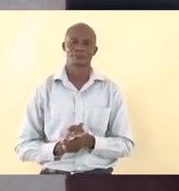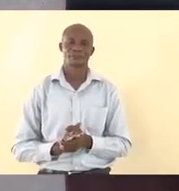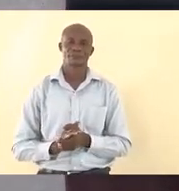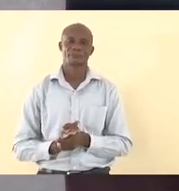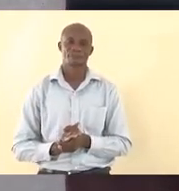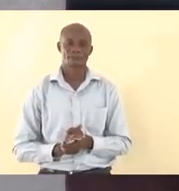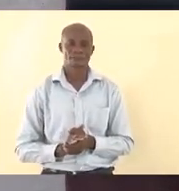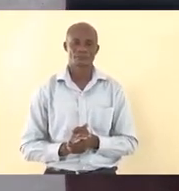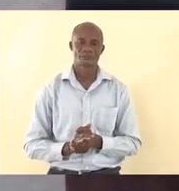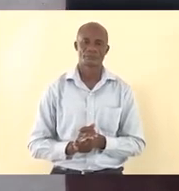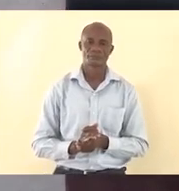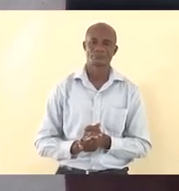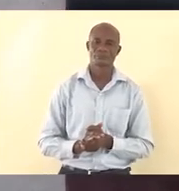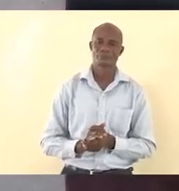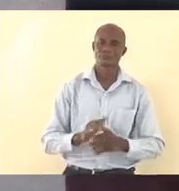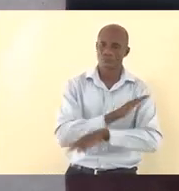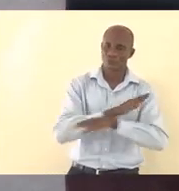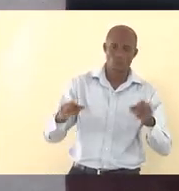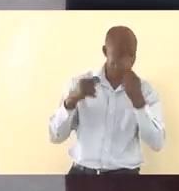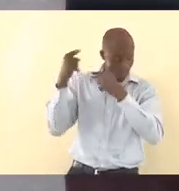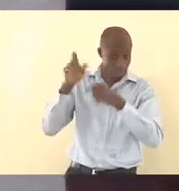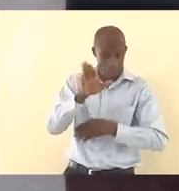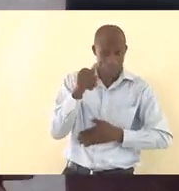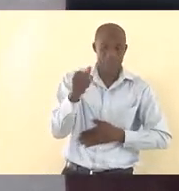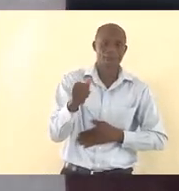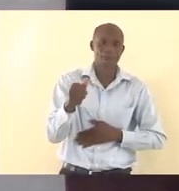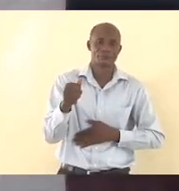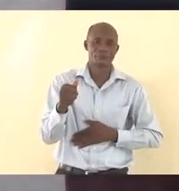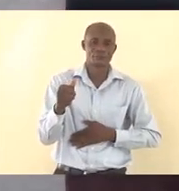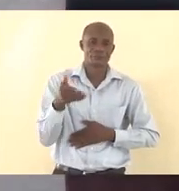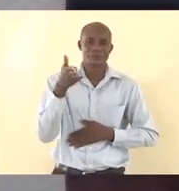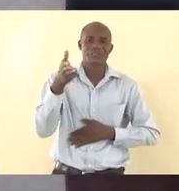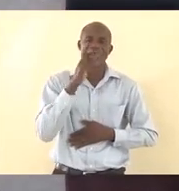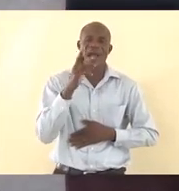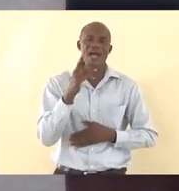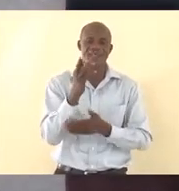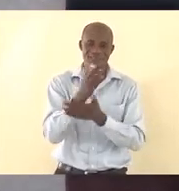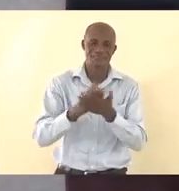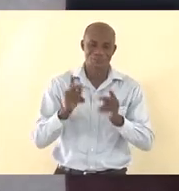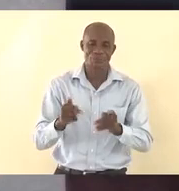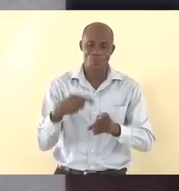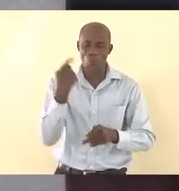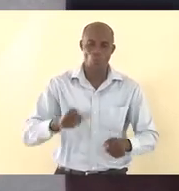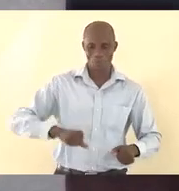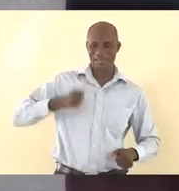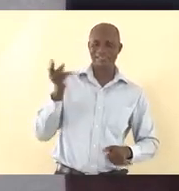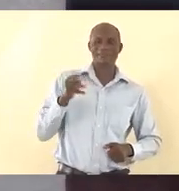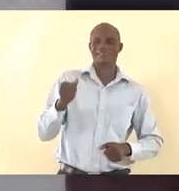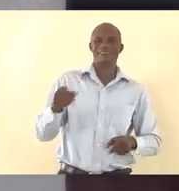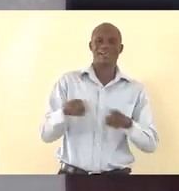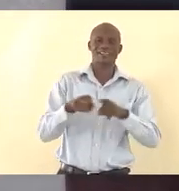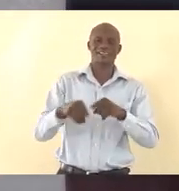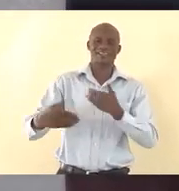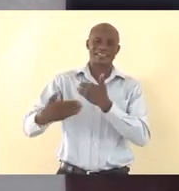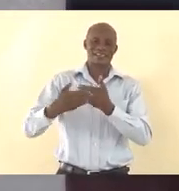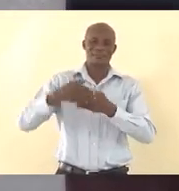So don't consider yourself. I mean, there are people who pride themselves. I'm a backbencher. Get out of the church. You don't belong in a